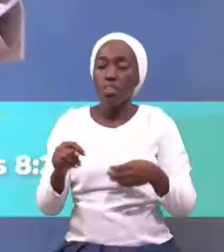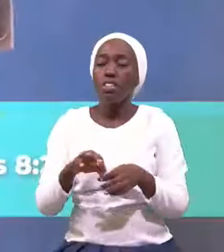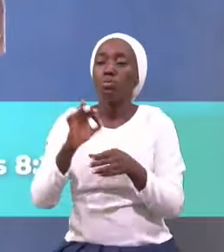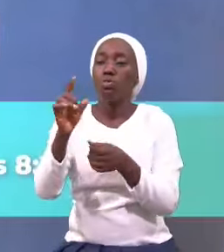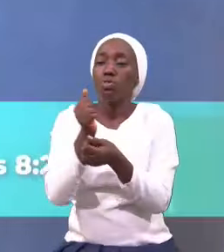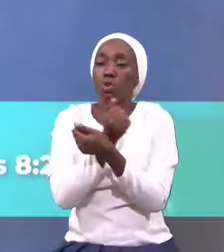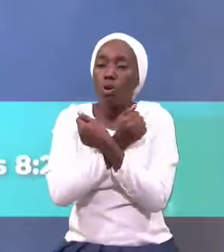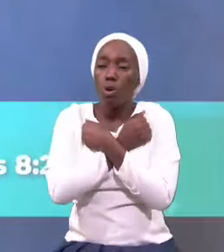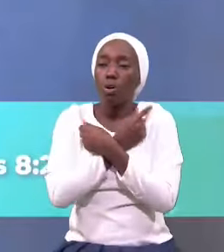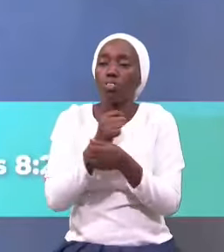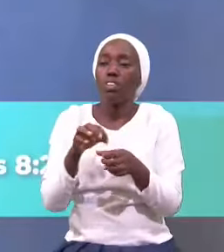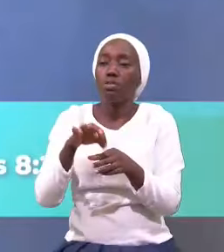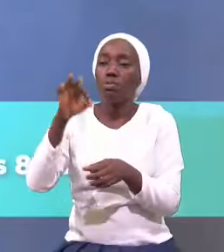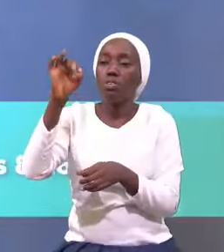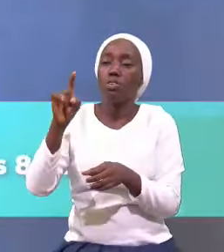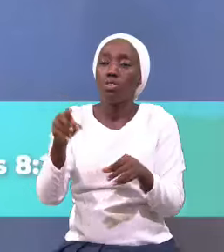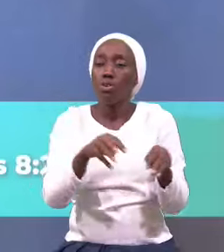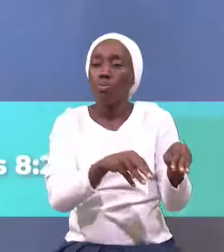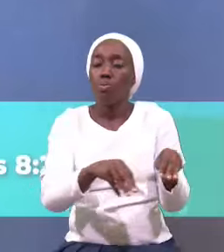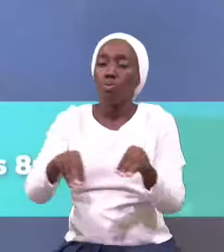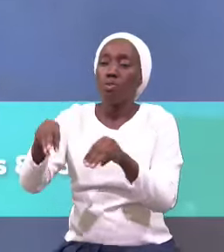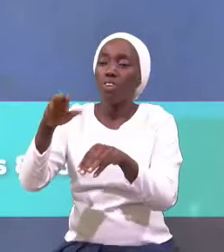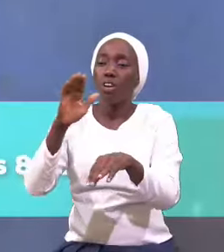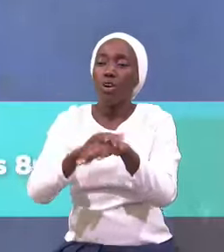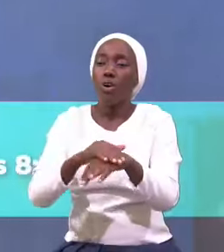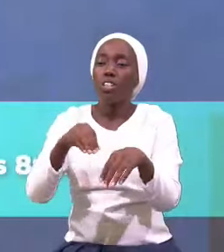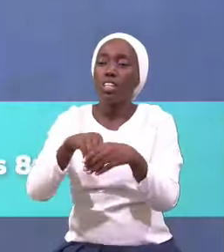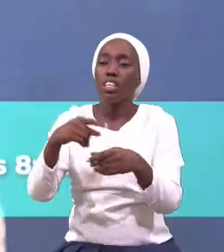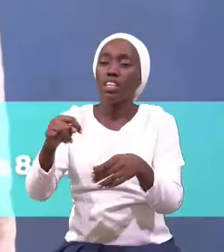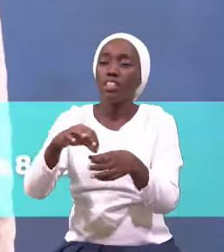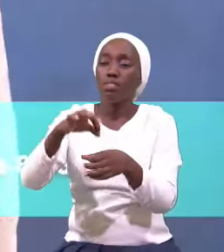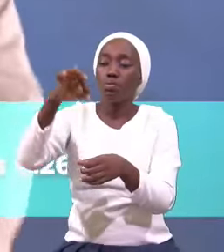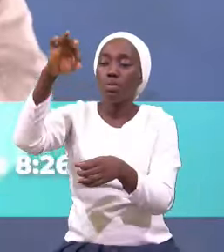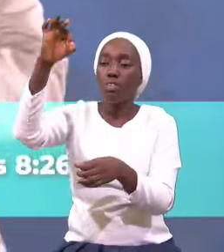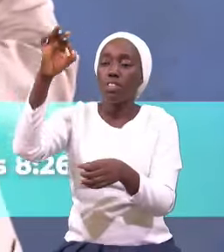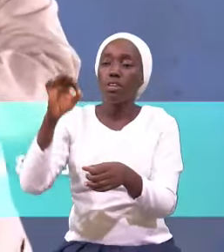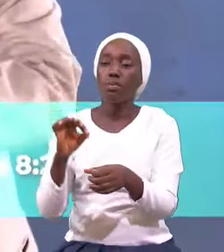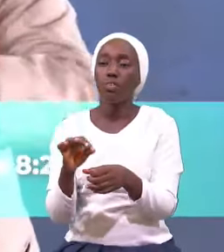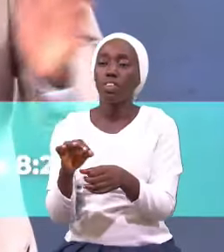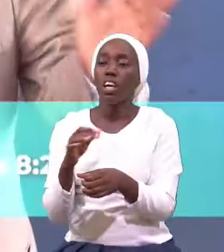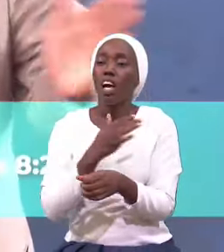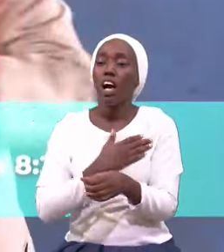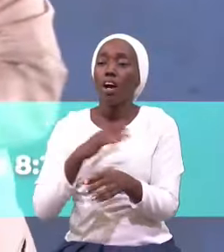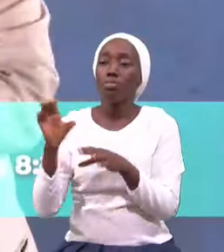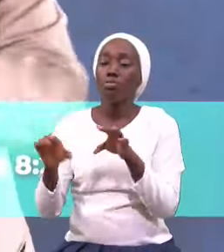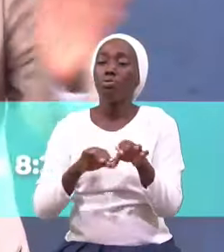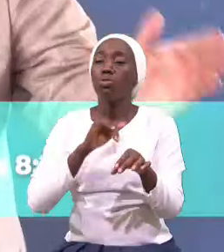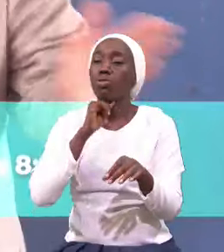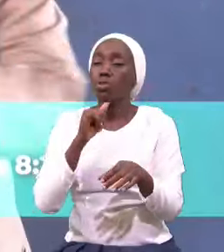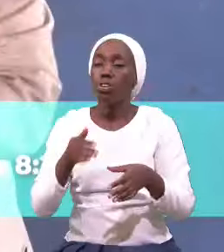Spirit. You're moving on in the Spirit. And you do not allow any